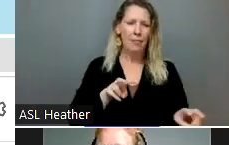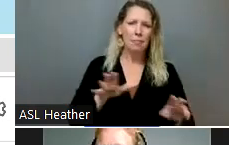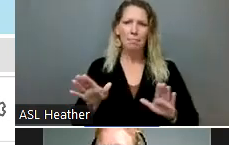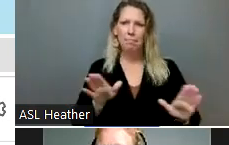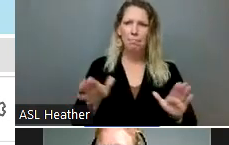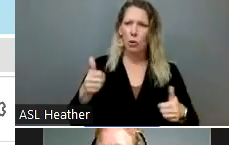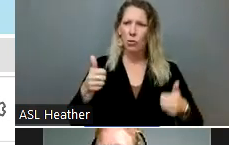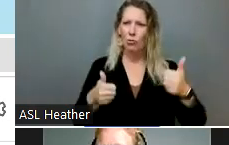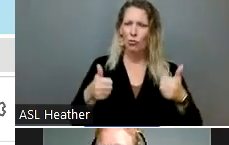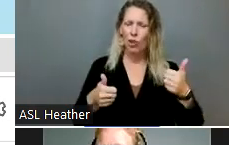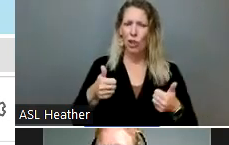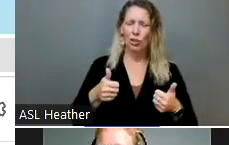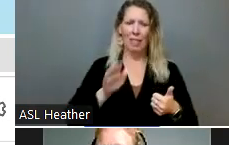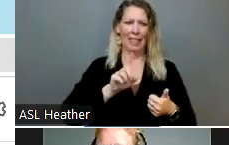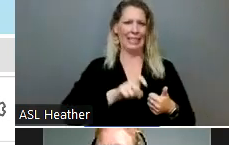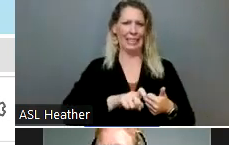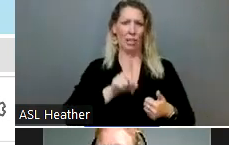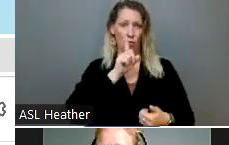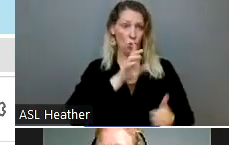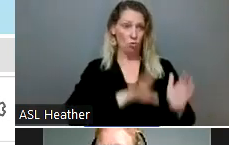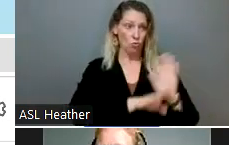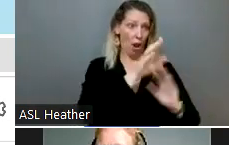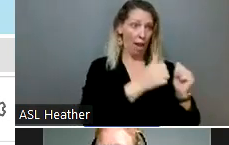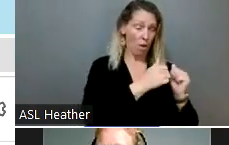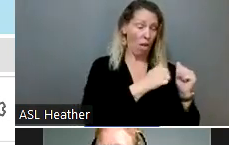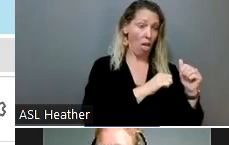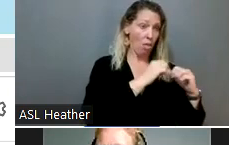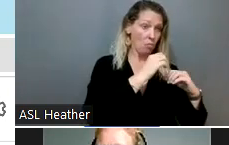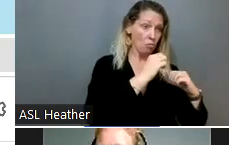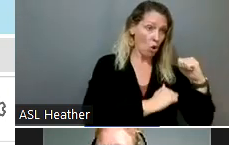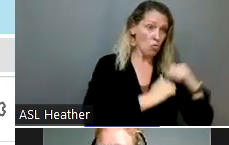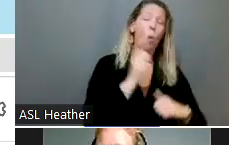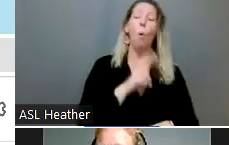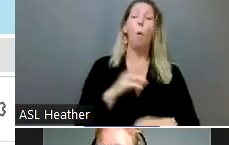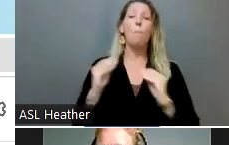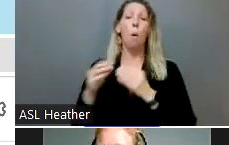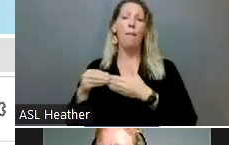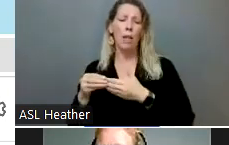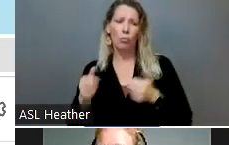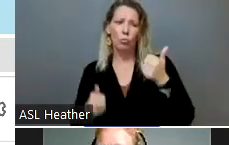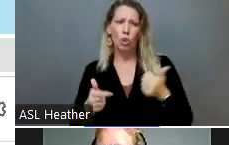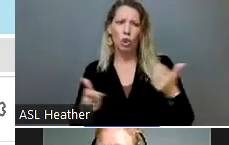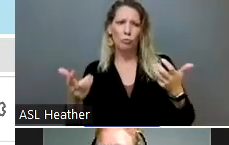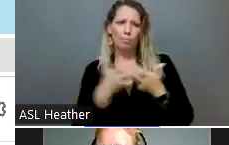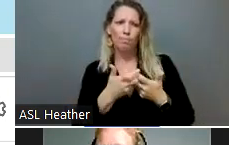the survivor needs. Are they really going to thrive with more structure, or are they going to thrive with a more flexible schedule?